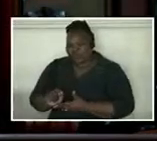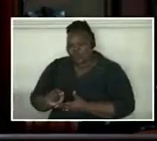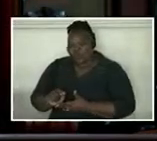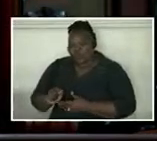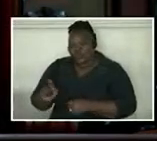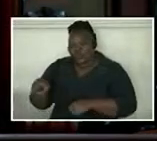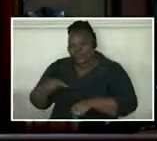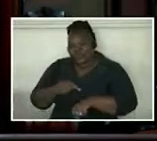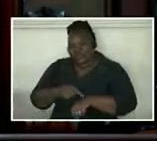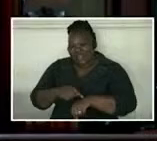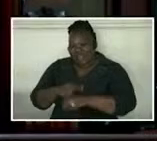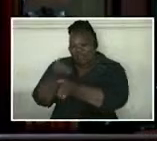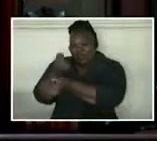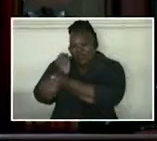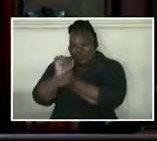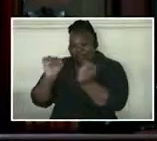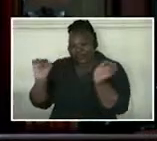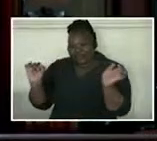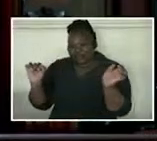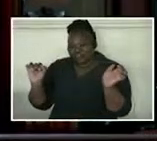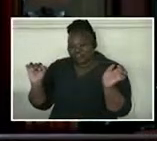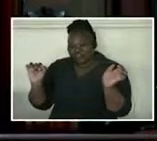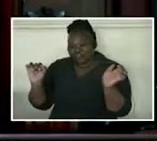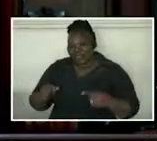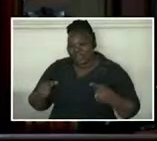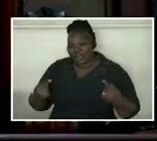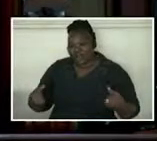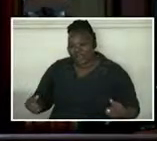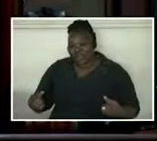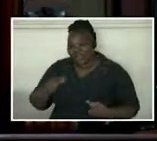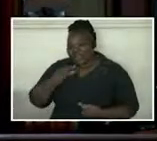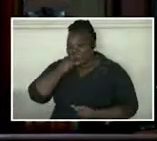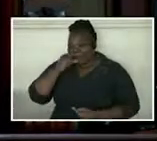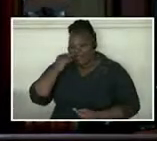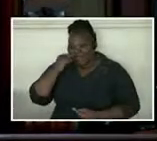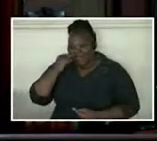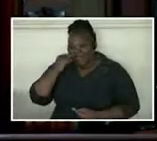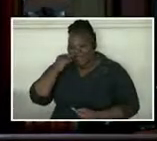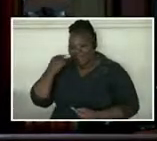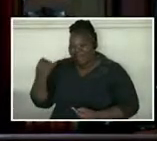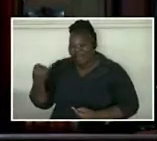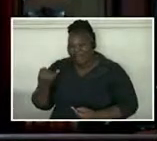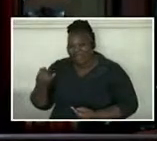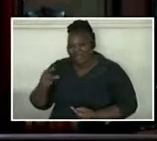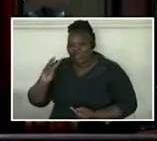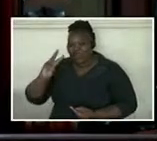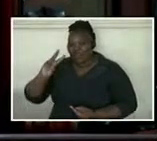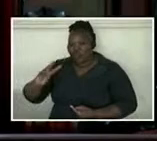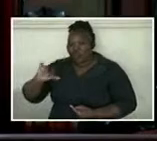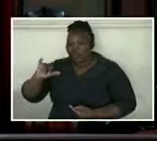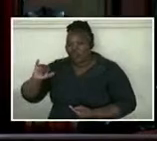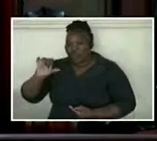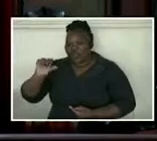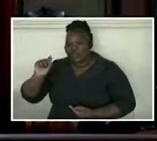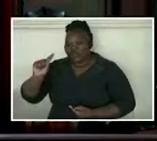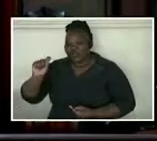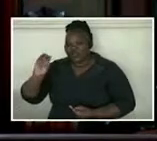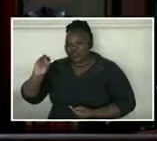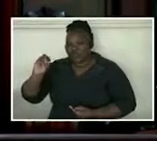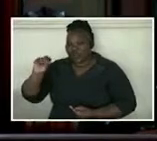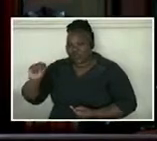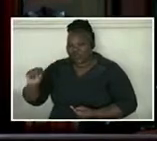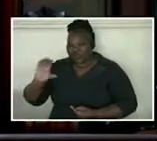deliberation we cannot have names like wilton churchill theater we act that these